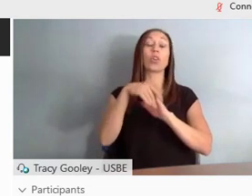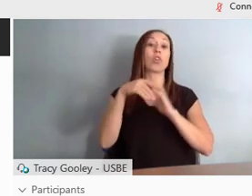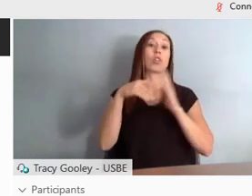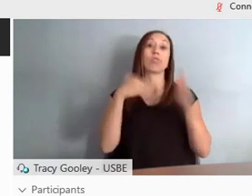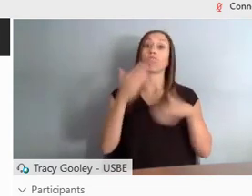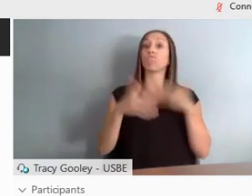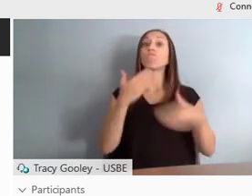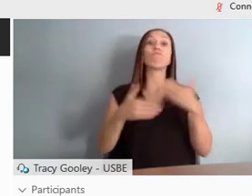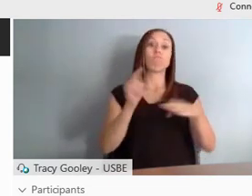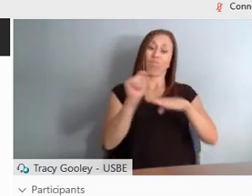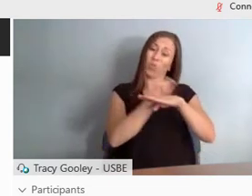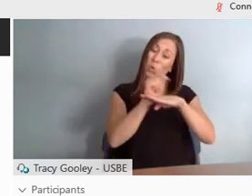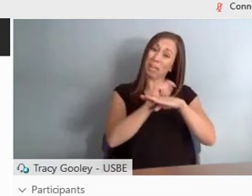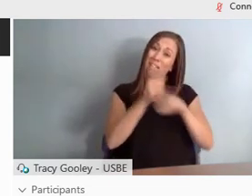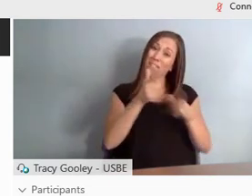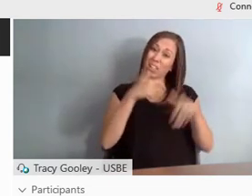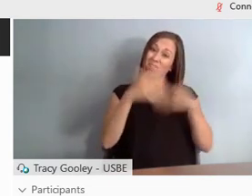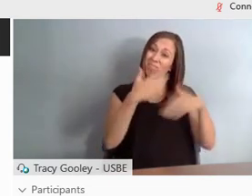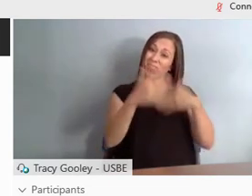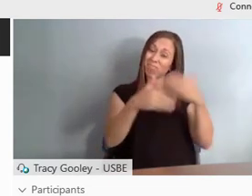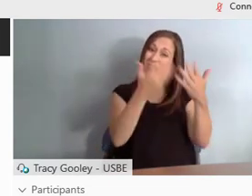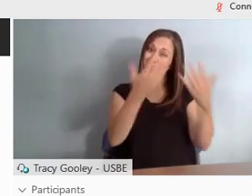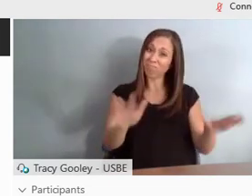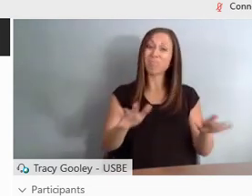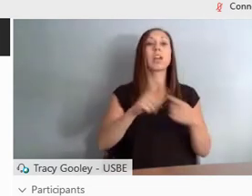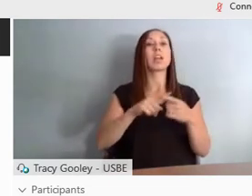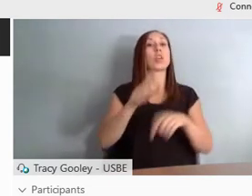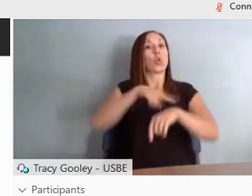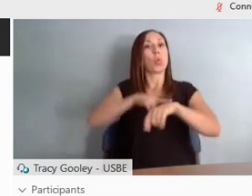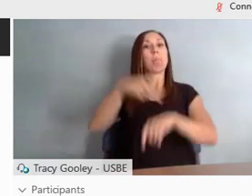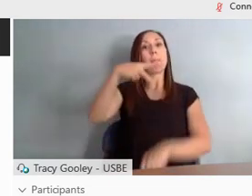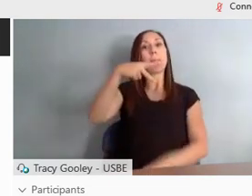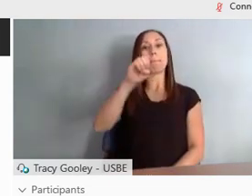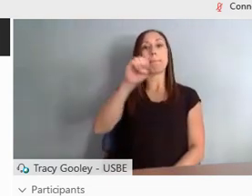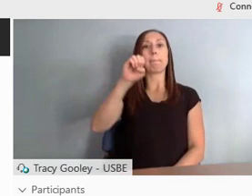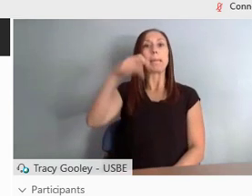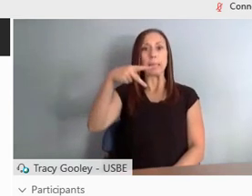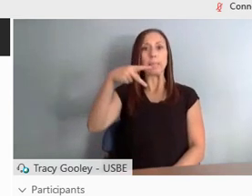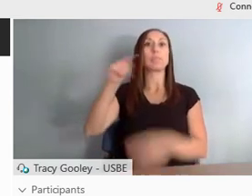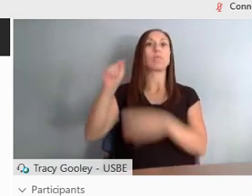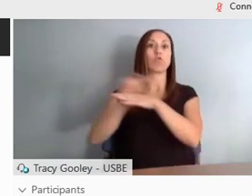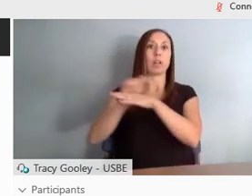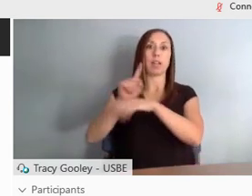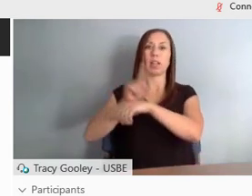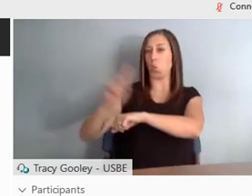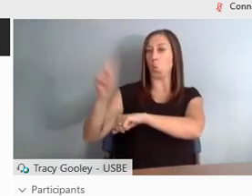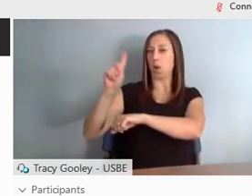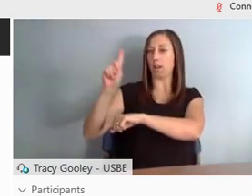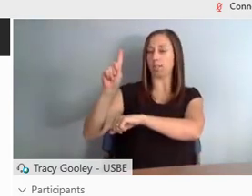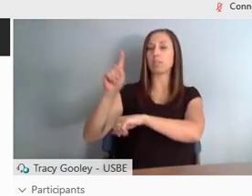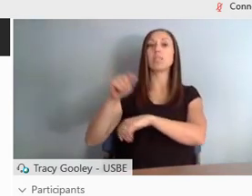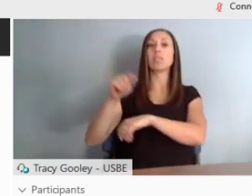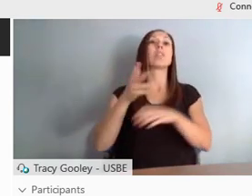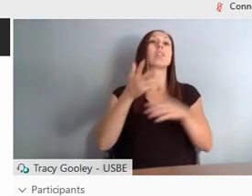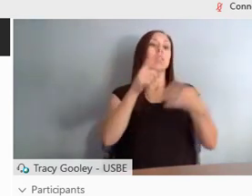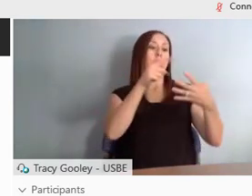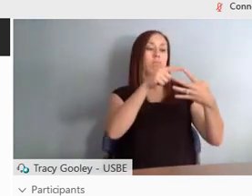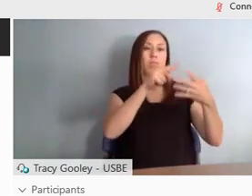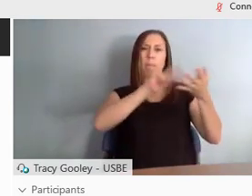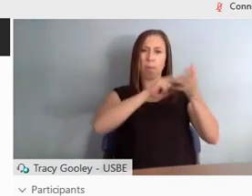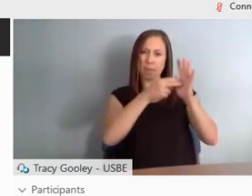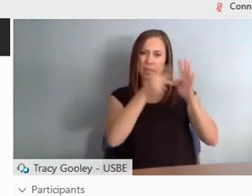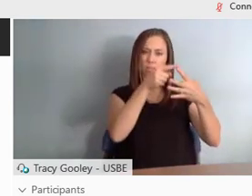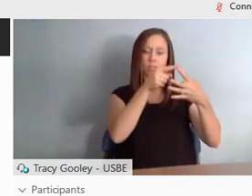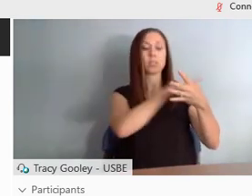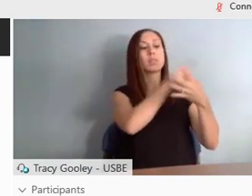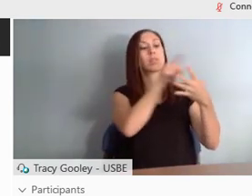this training done as quick as possible. The regular PEEP training starts at 1. So we're going to go over the purpose of the PEEP really quickly. We're going to look at